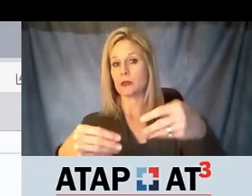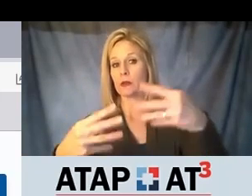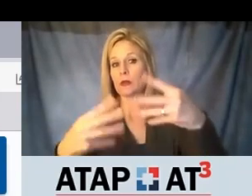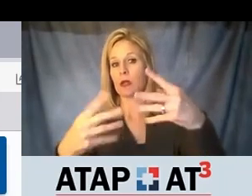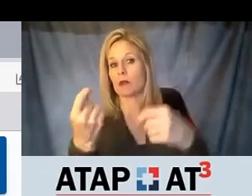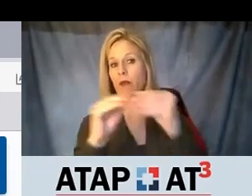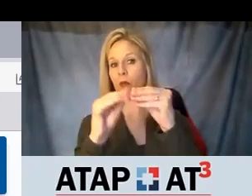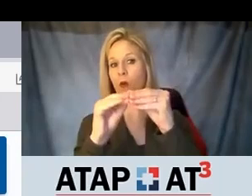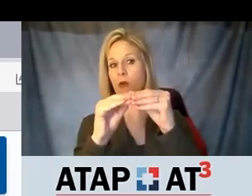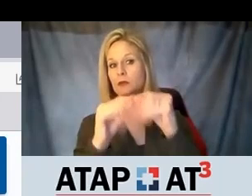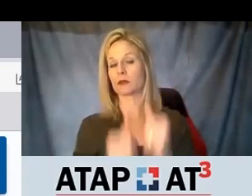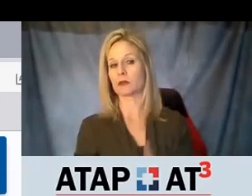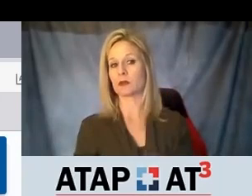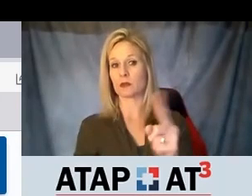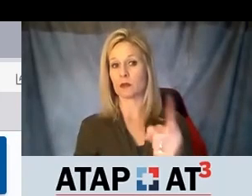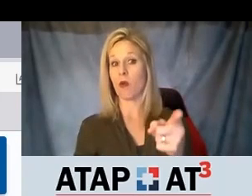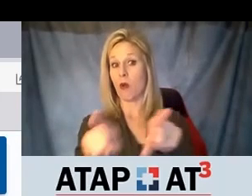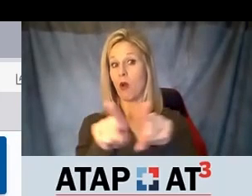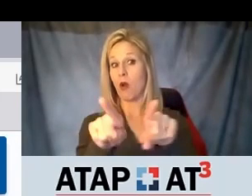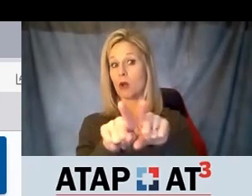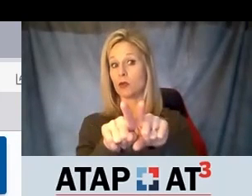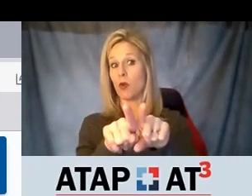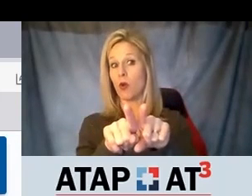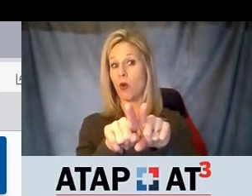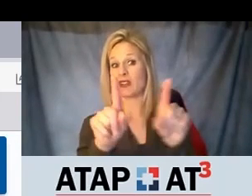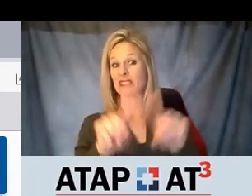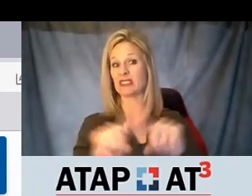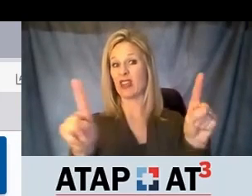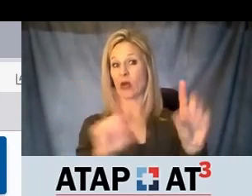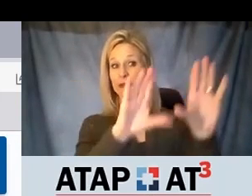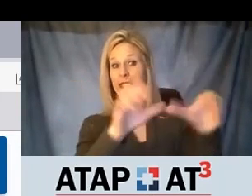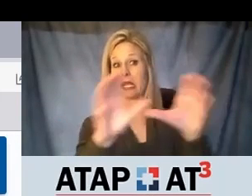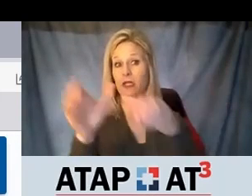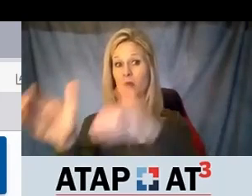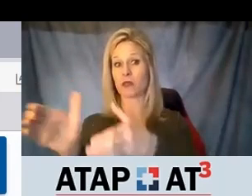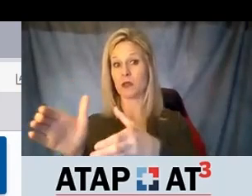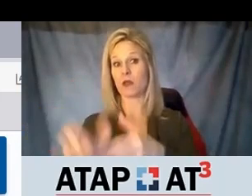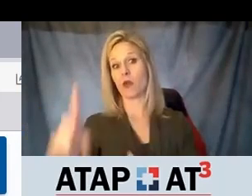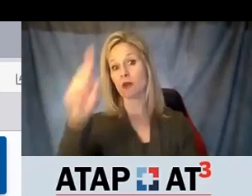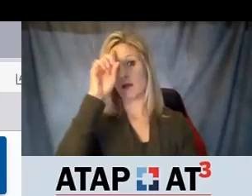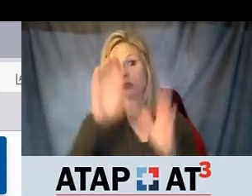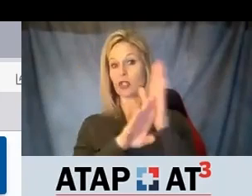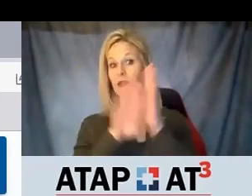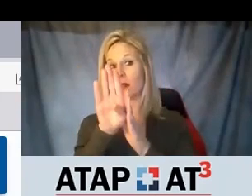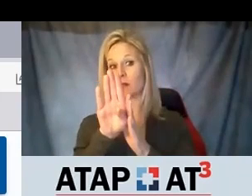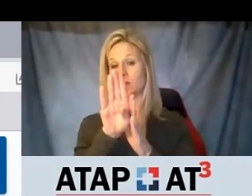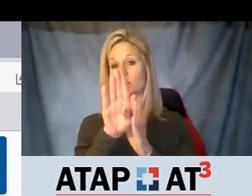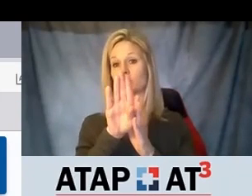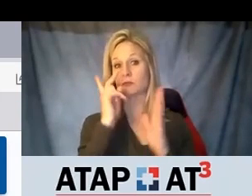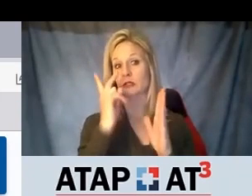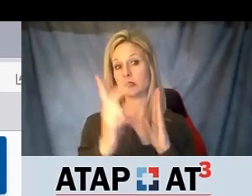more, there's also a section for learning, cognition, and development. So you can find resources